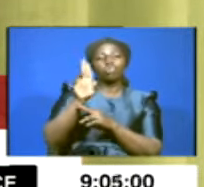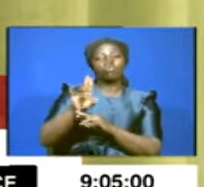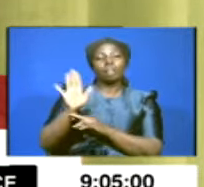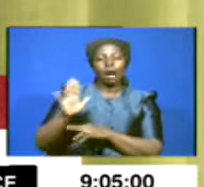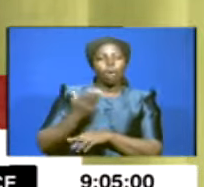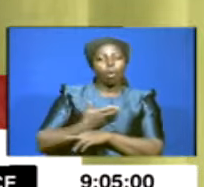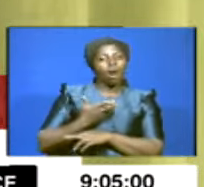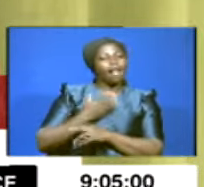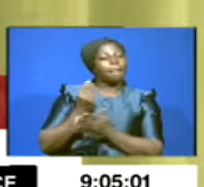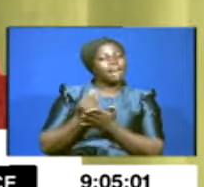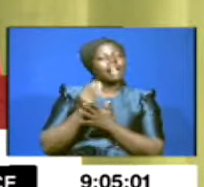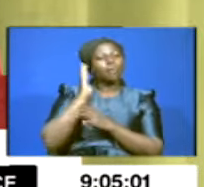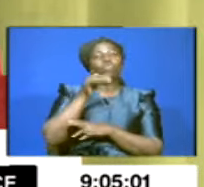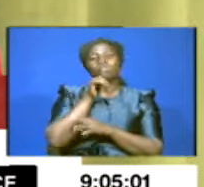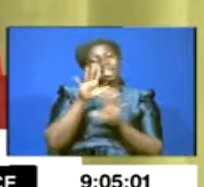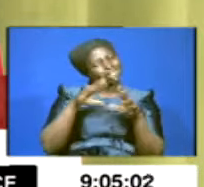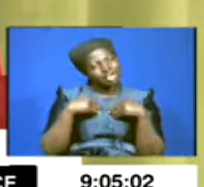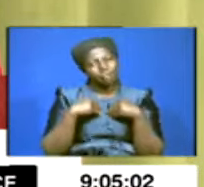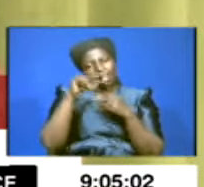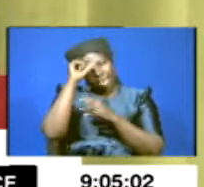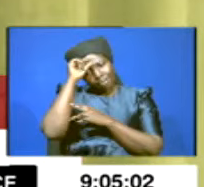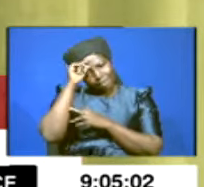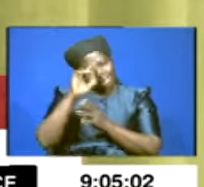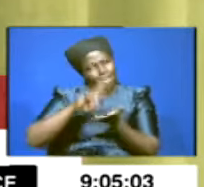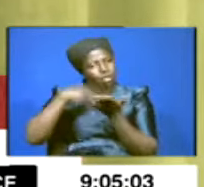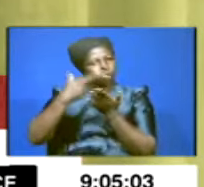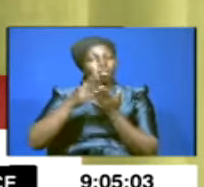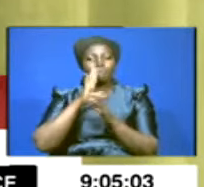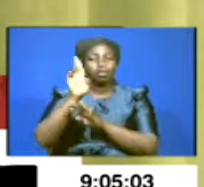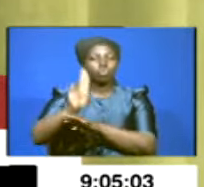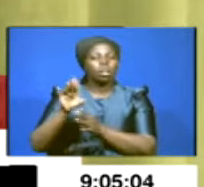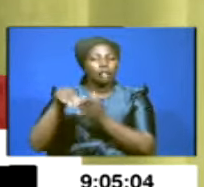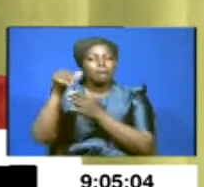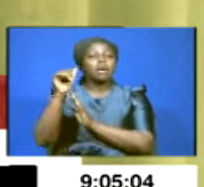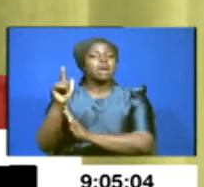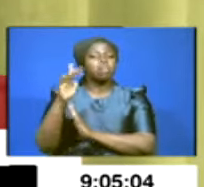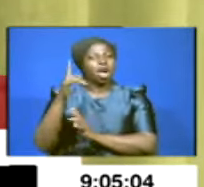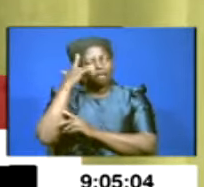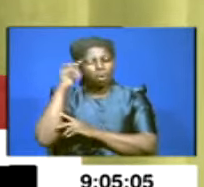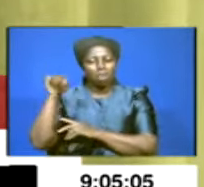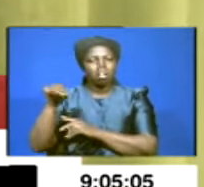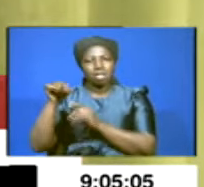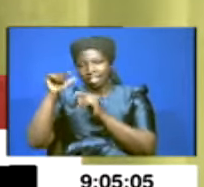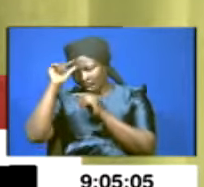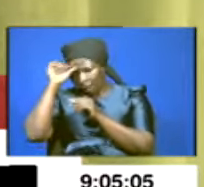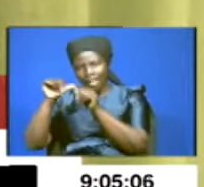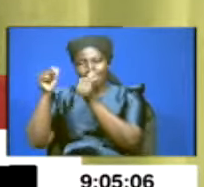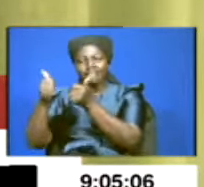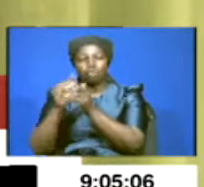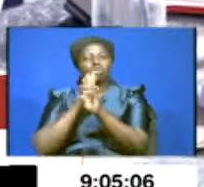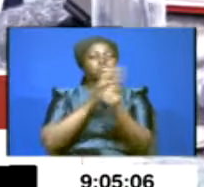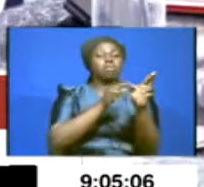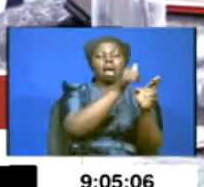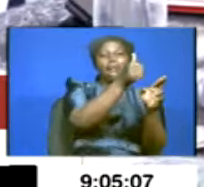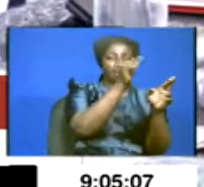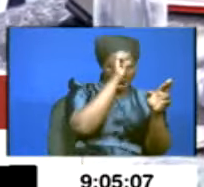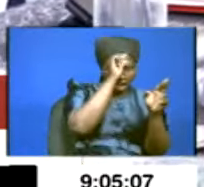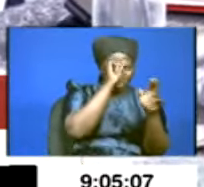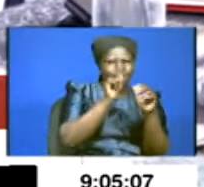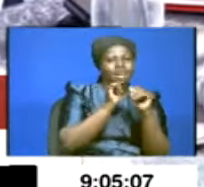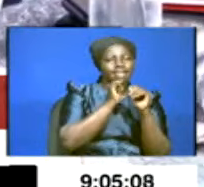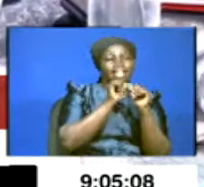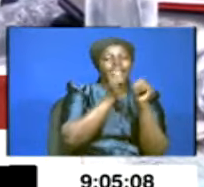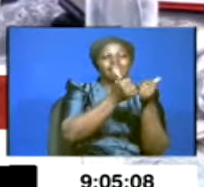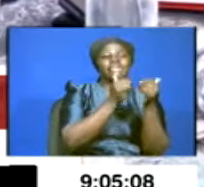government resources to be used to pay lawyers for one government agency to take another government agency to court. The